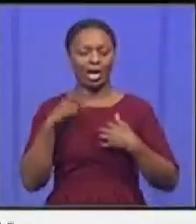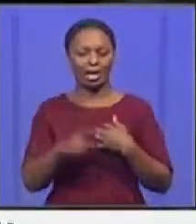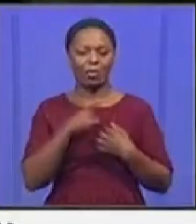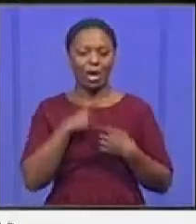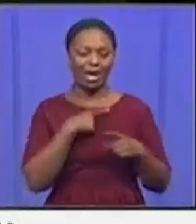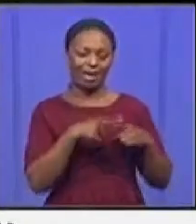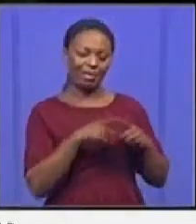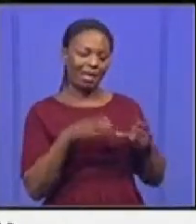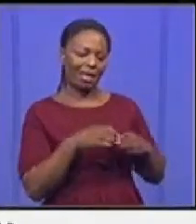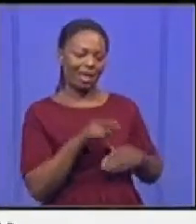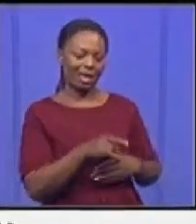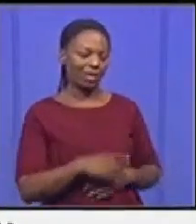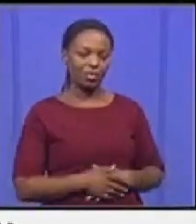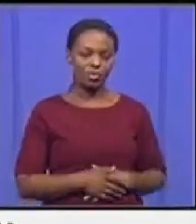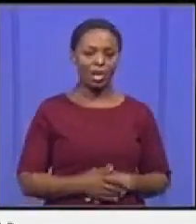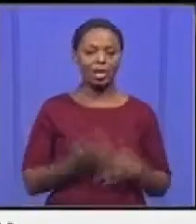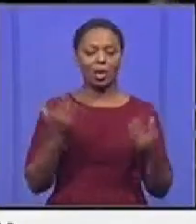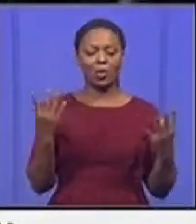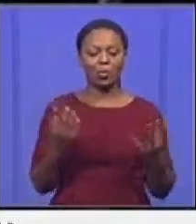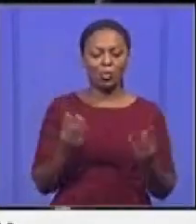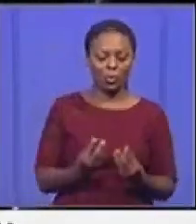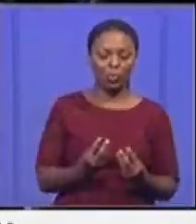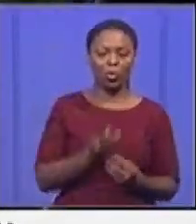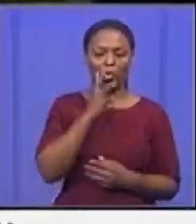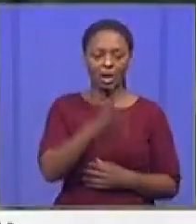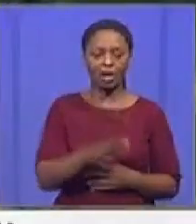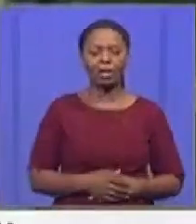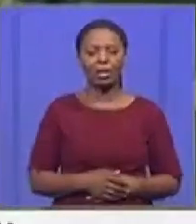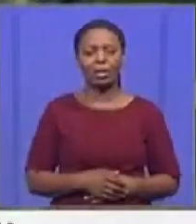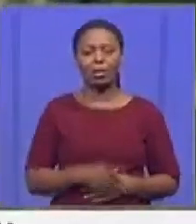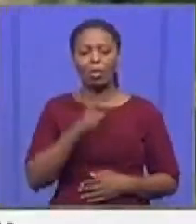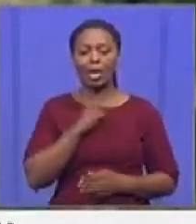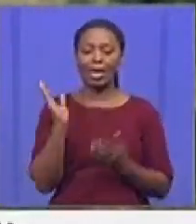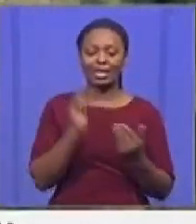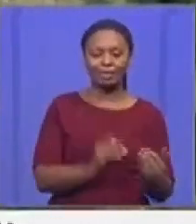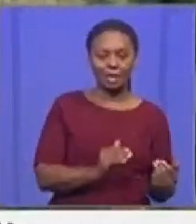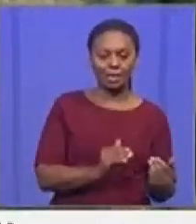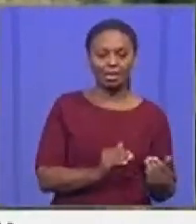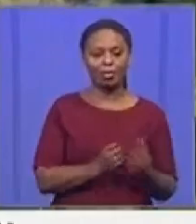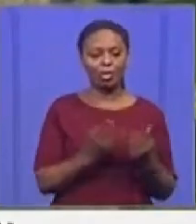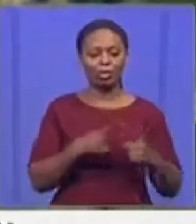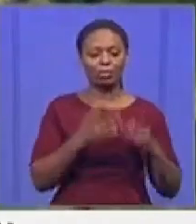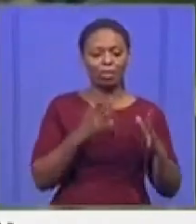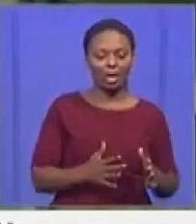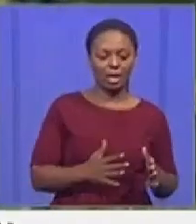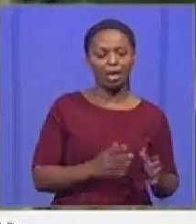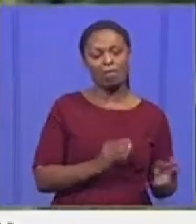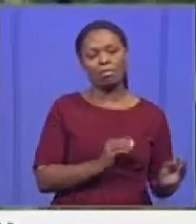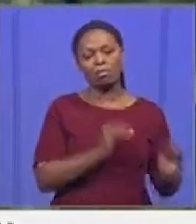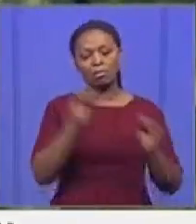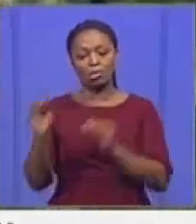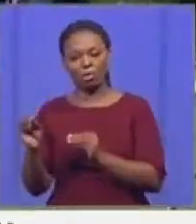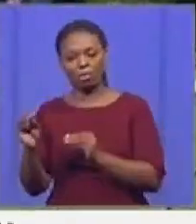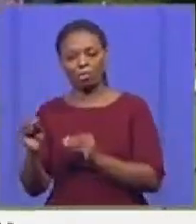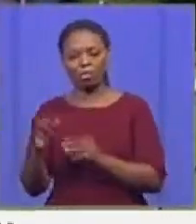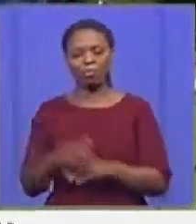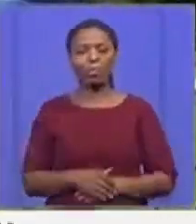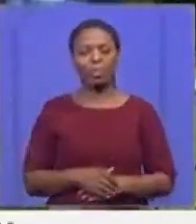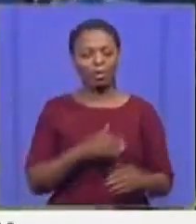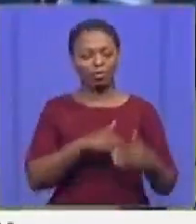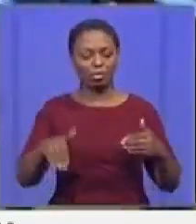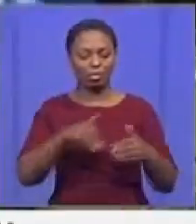tsa hae di tla fokotseha ha sehla se fihla pheletsong. Hona le tebello ya hore dibapadi tse mmalwa di tla tsamaya sehlopeng. Hona